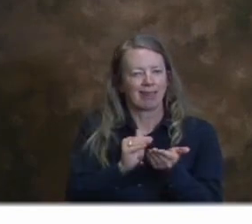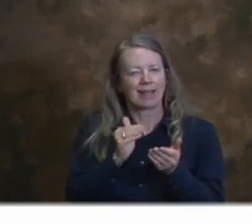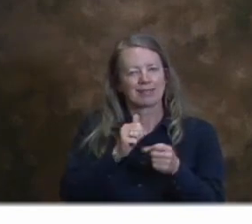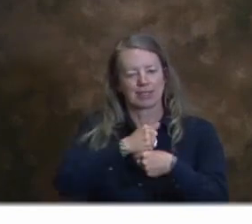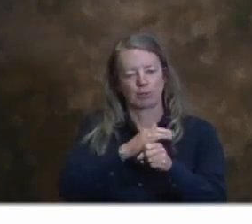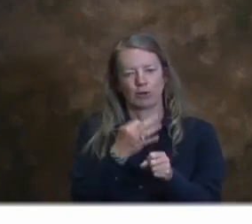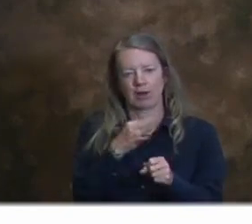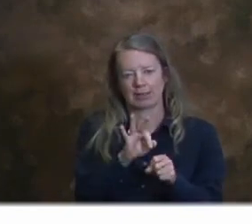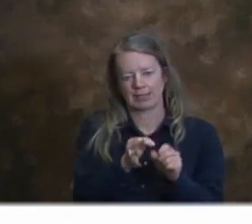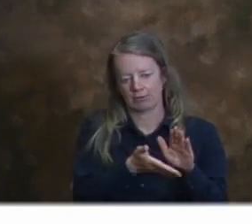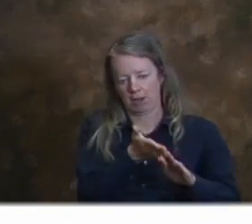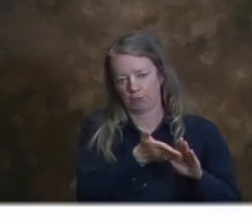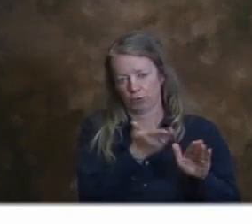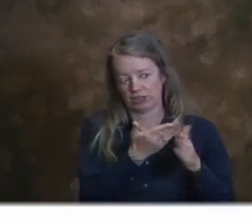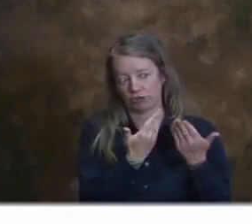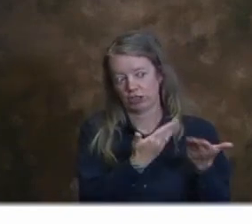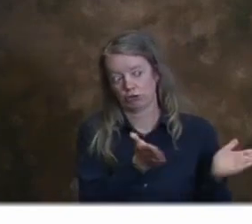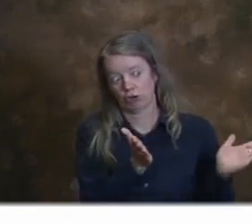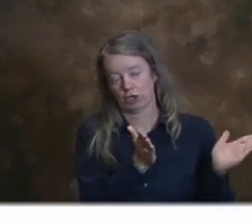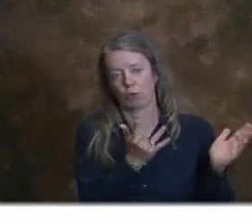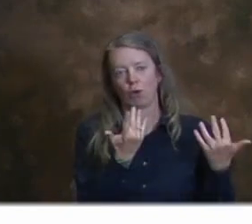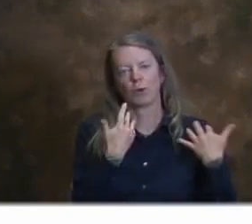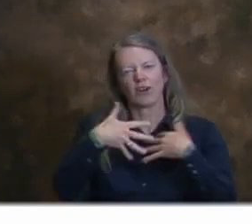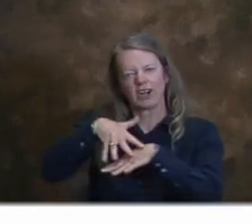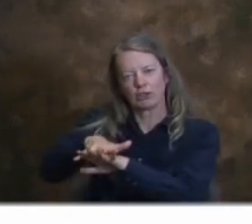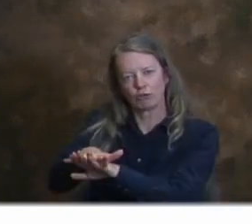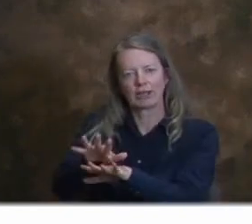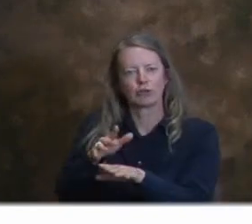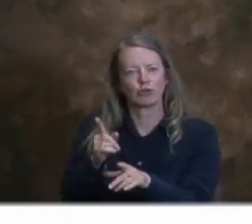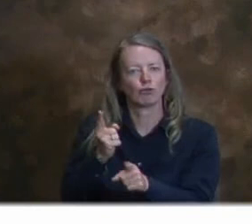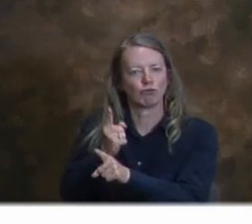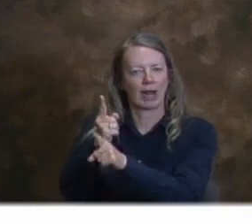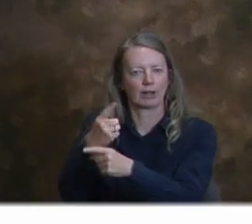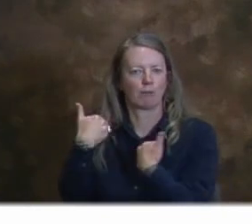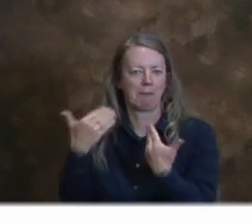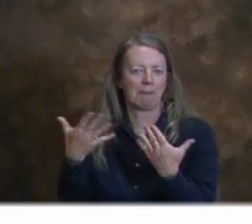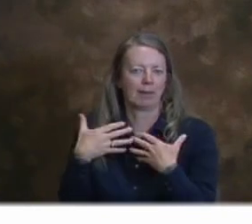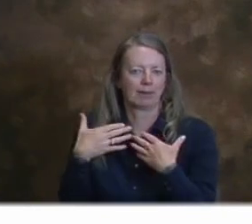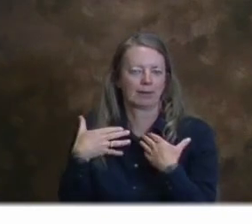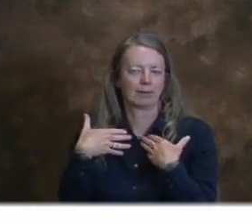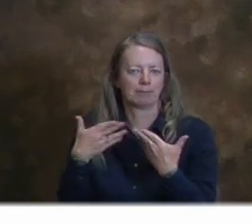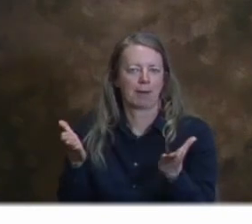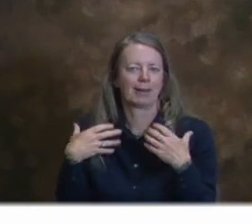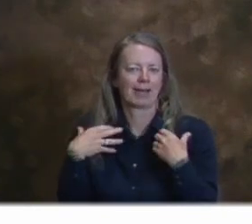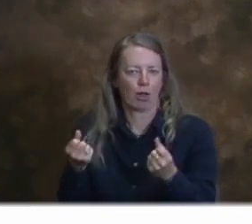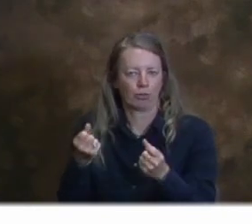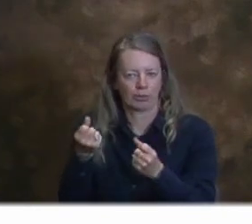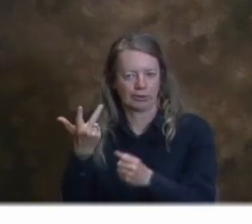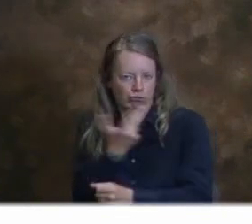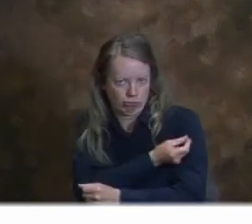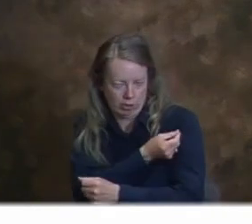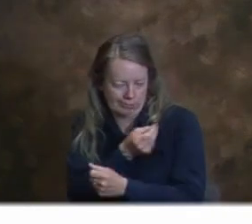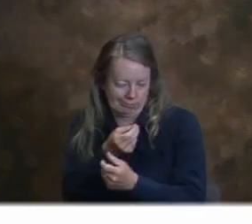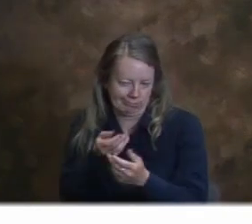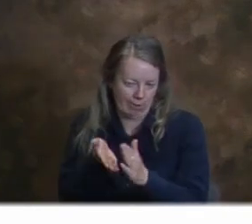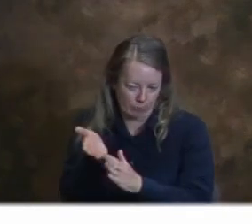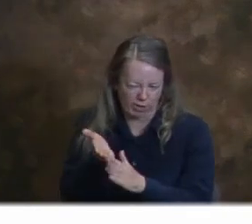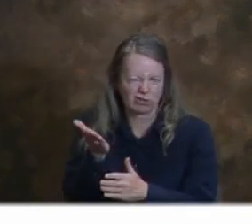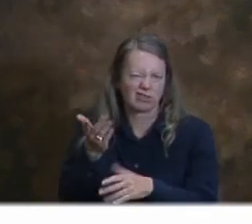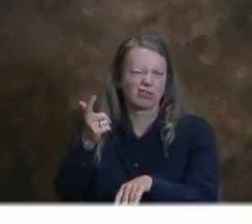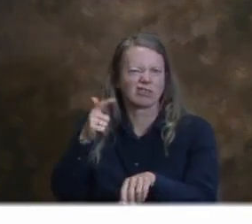integrate those into our regular public health operations. It is time to also reduce the frequency of the